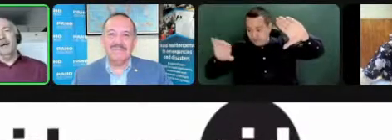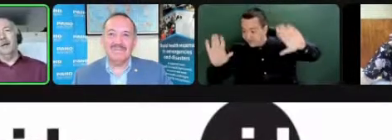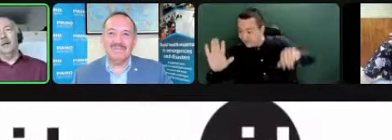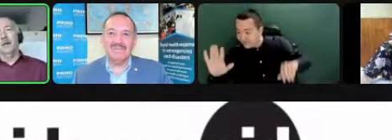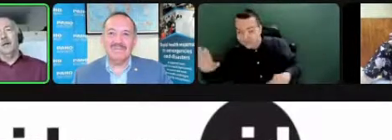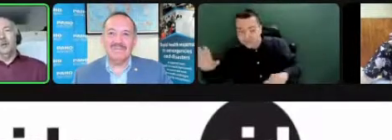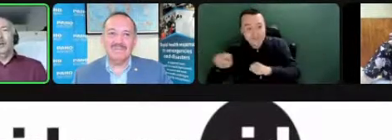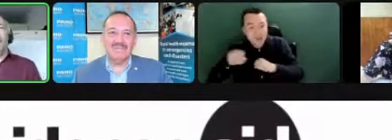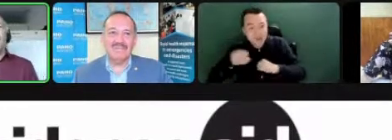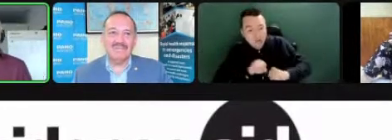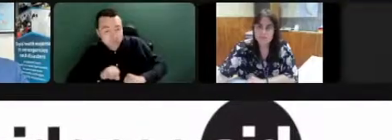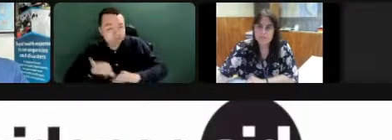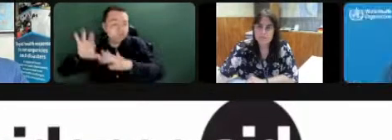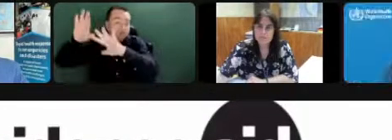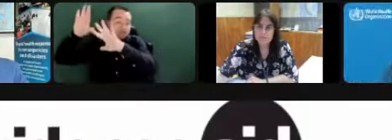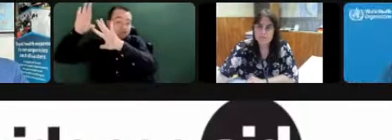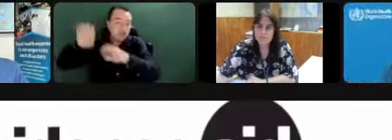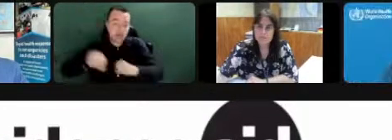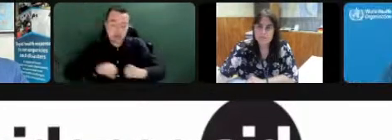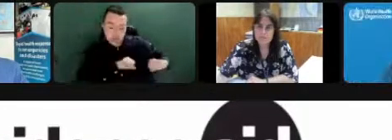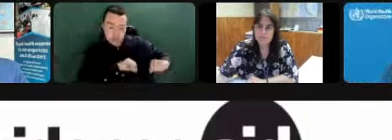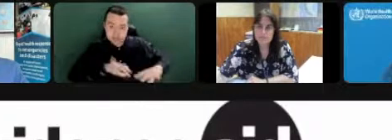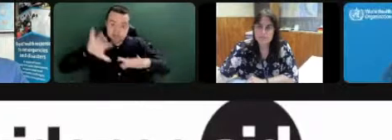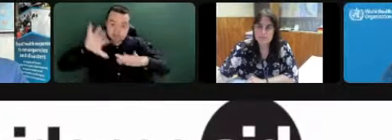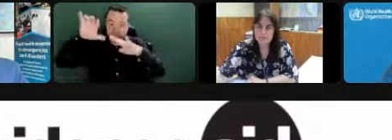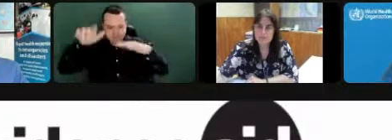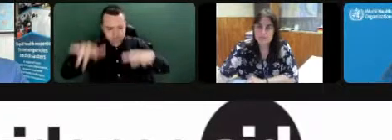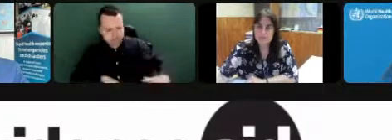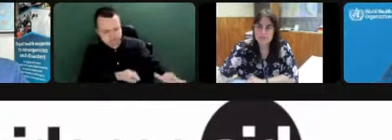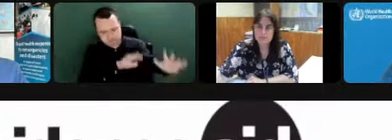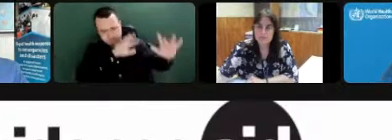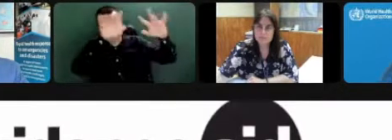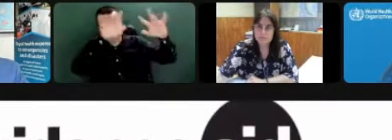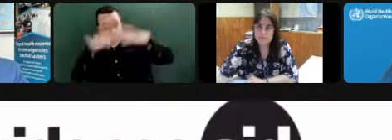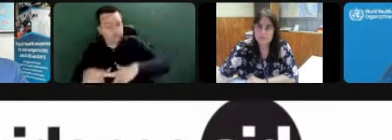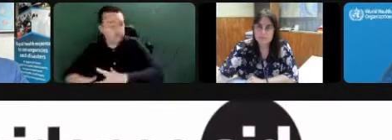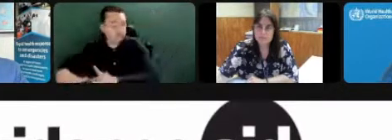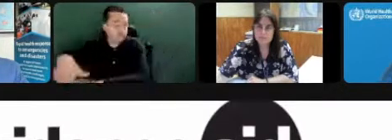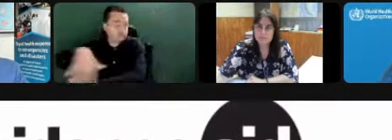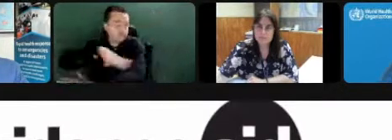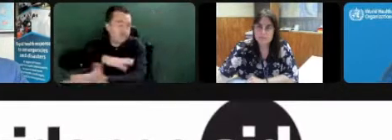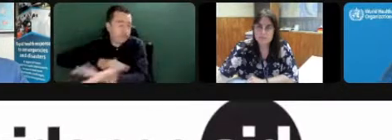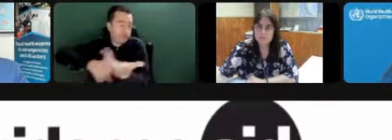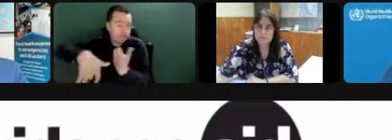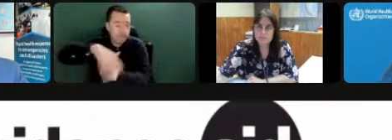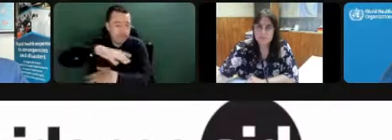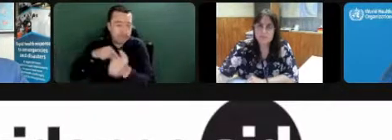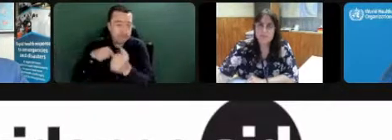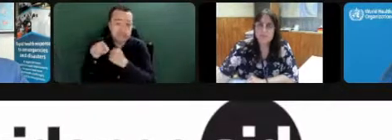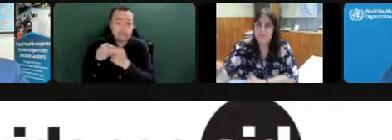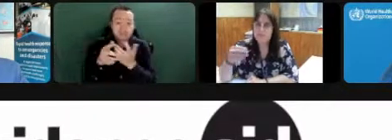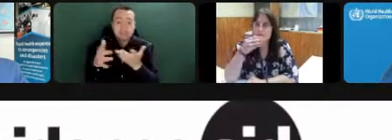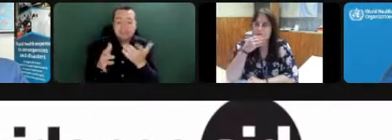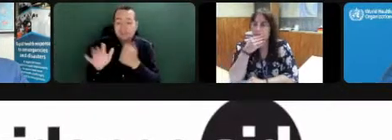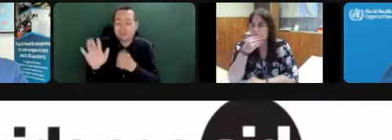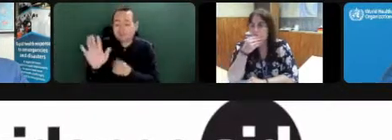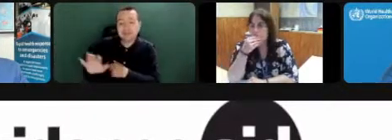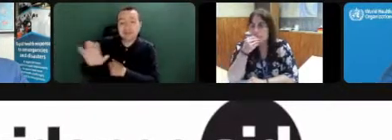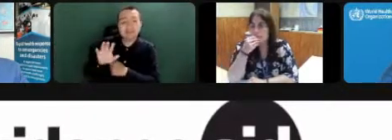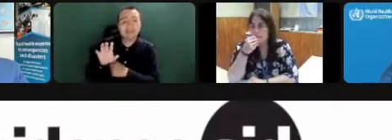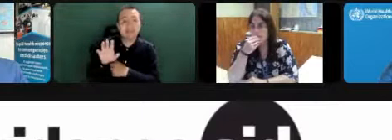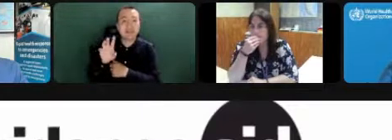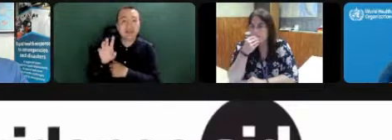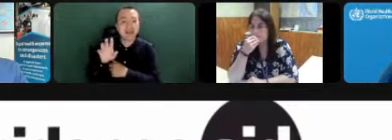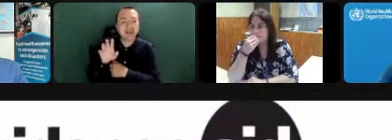at PAHO, who was partnering with us to try and improve access to evidence at that time and built the foundations for the